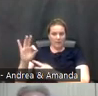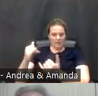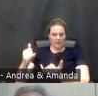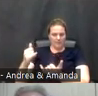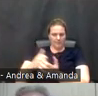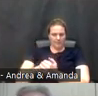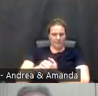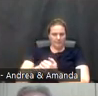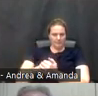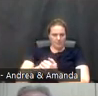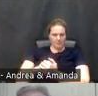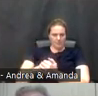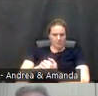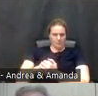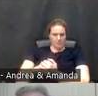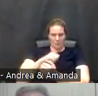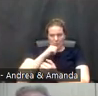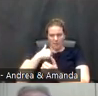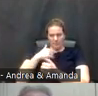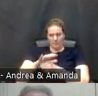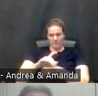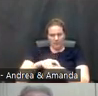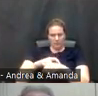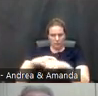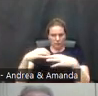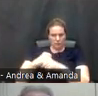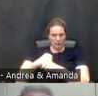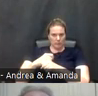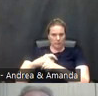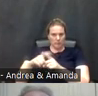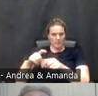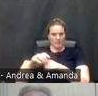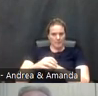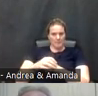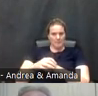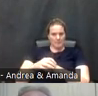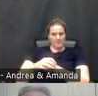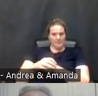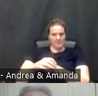8:59. We don't have time to summarize, but